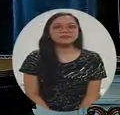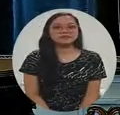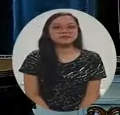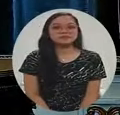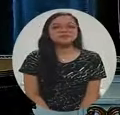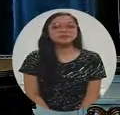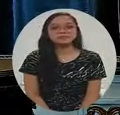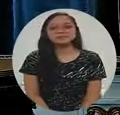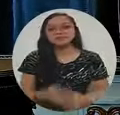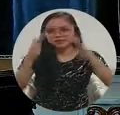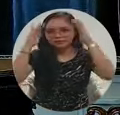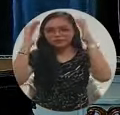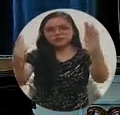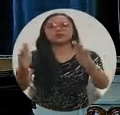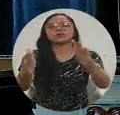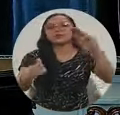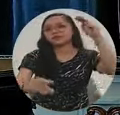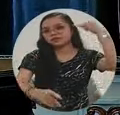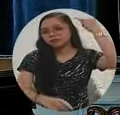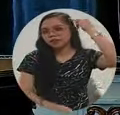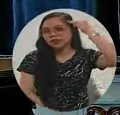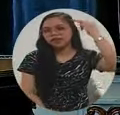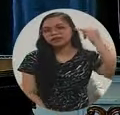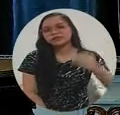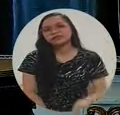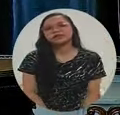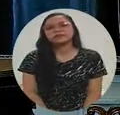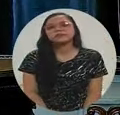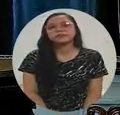Focus your mind!